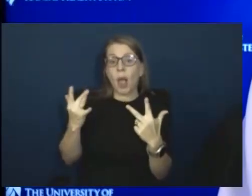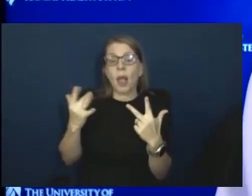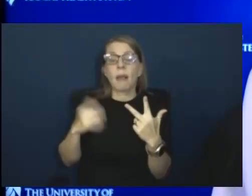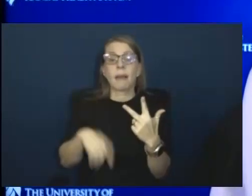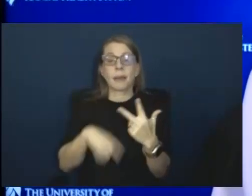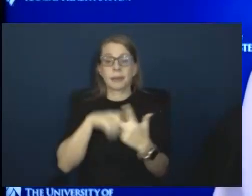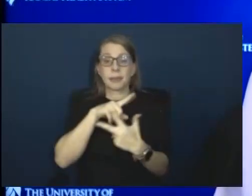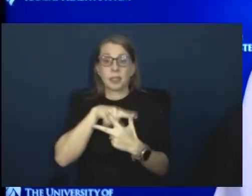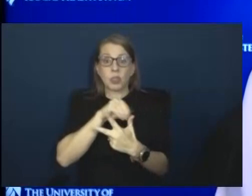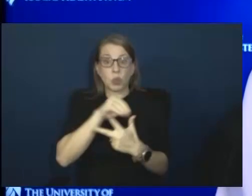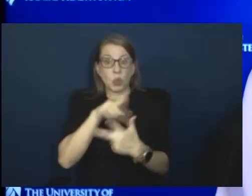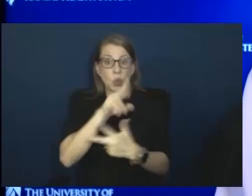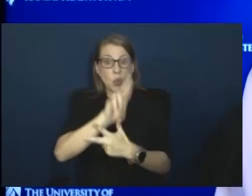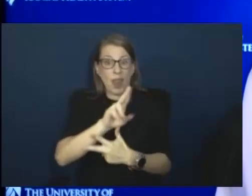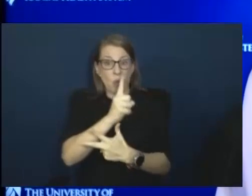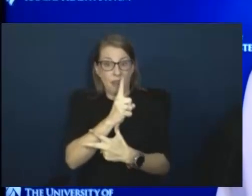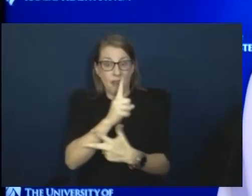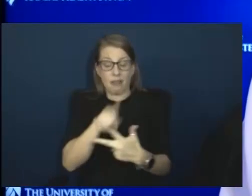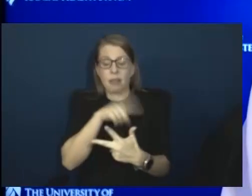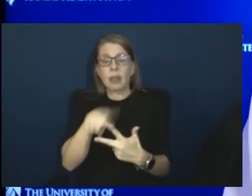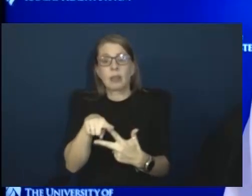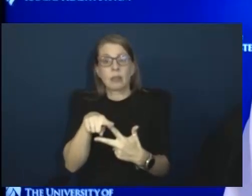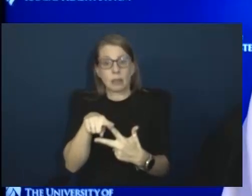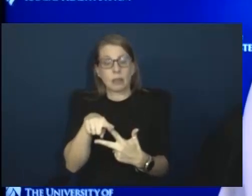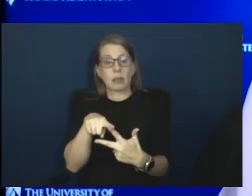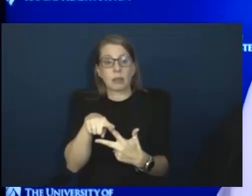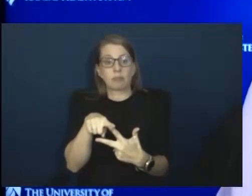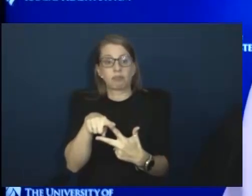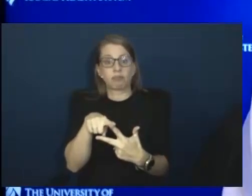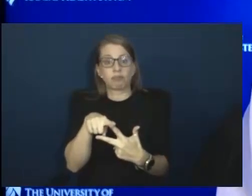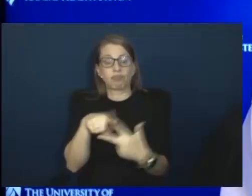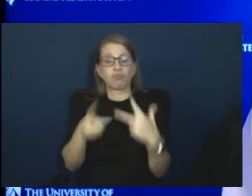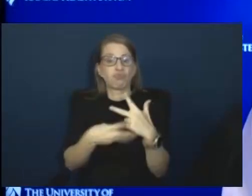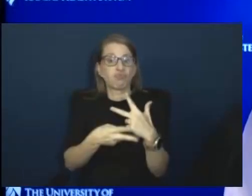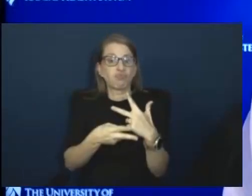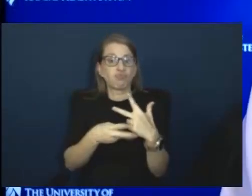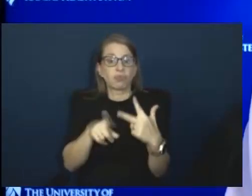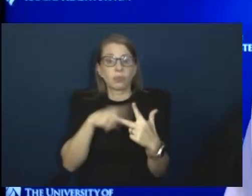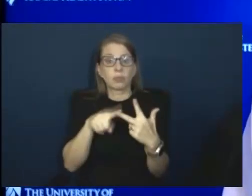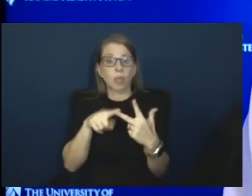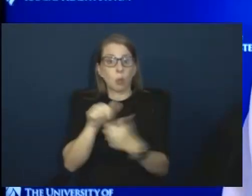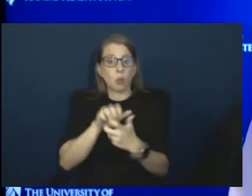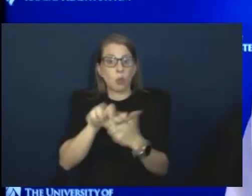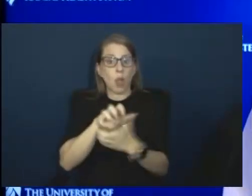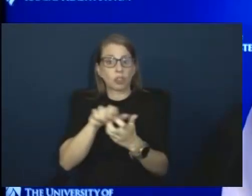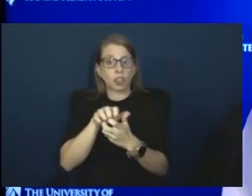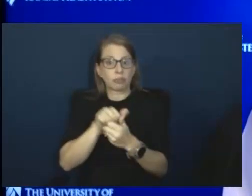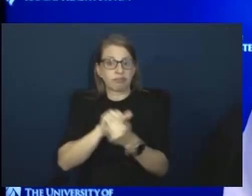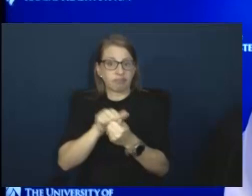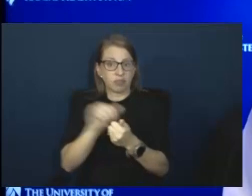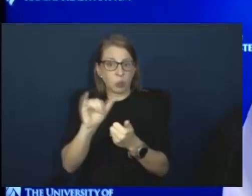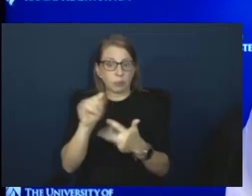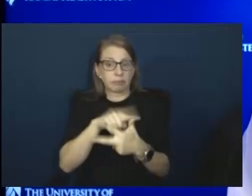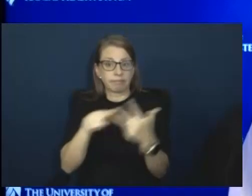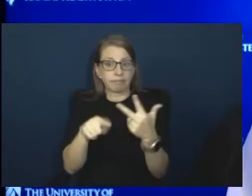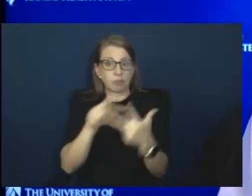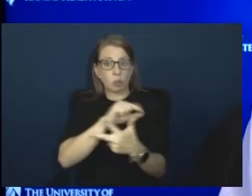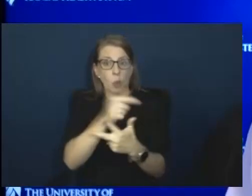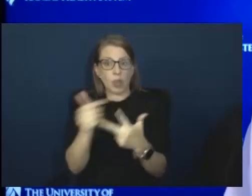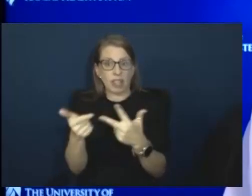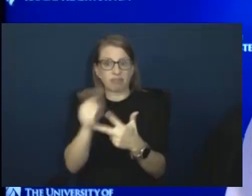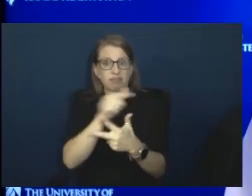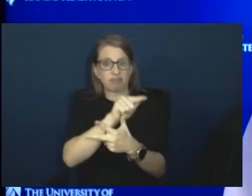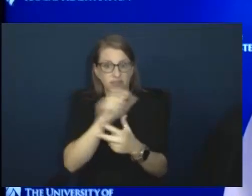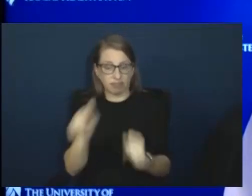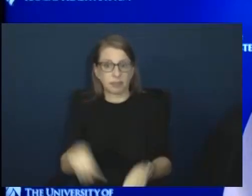student wearing one. You can have one in supply, and then you can be washing one as well. So you can rotate that as well. But